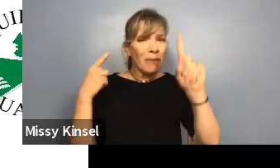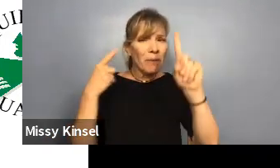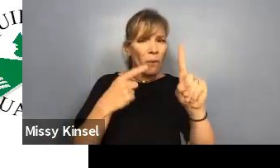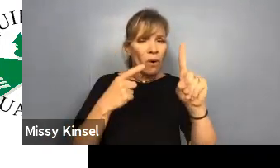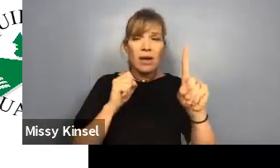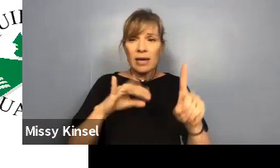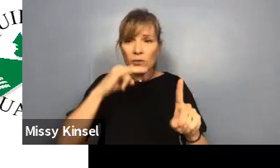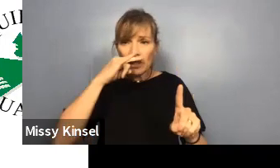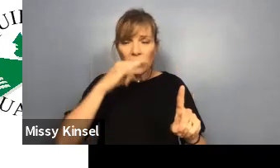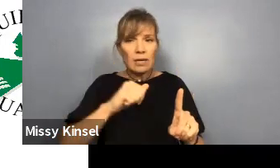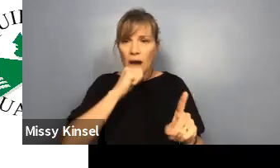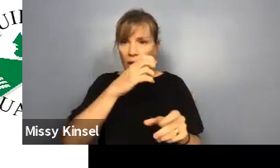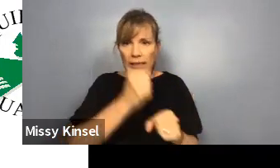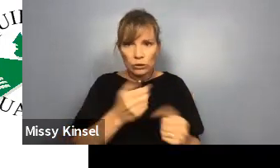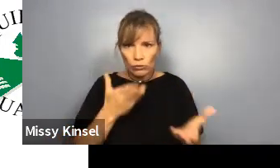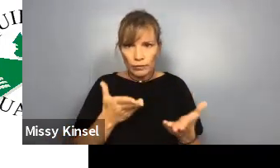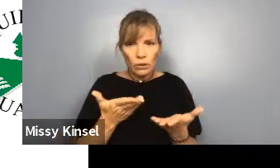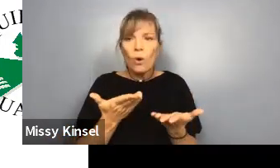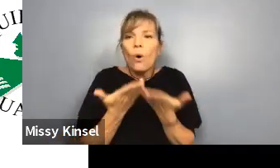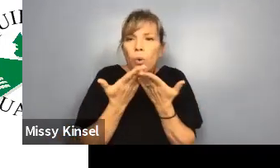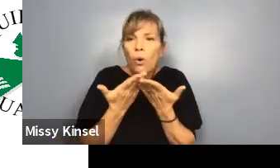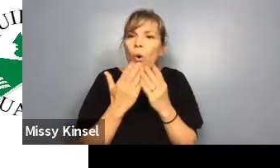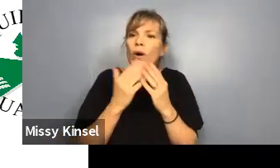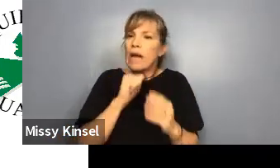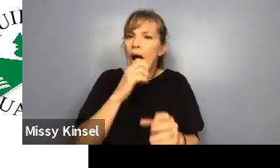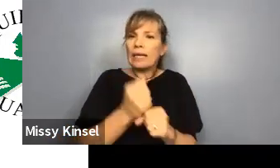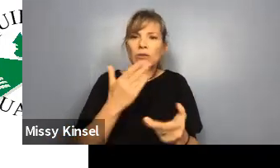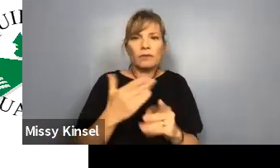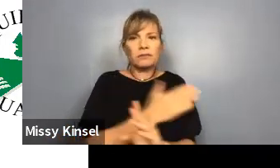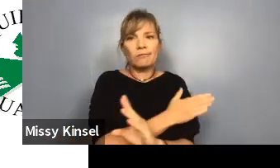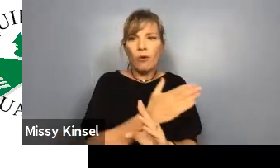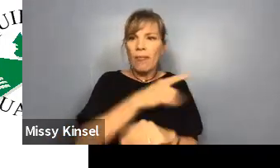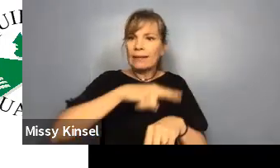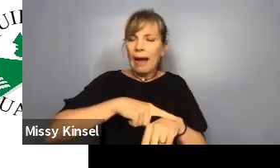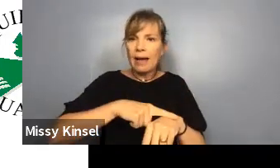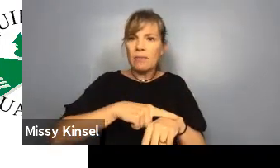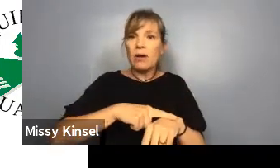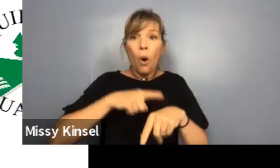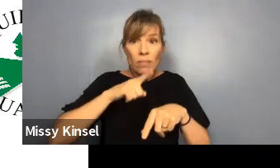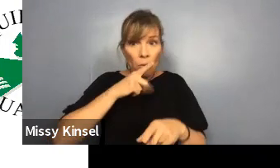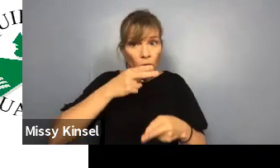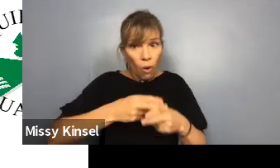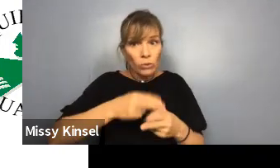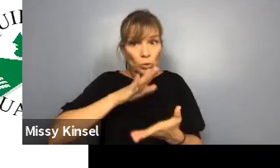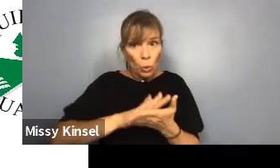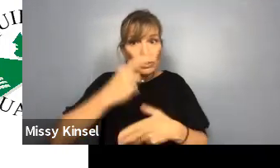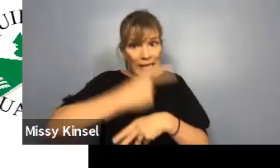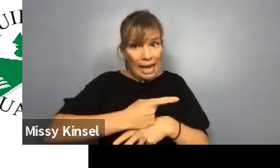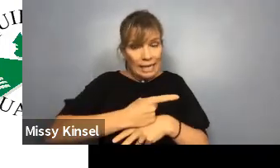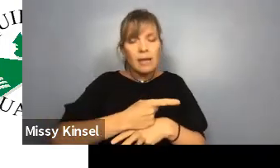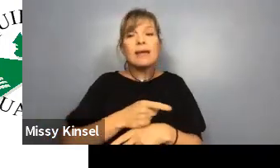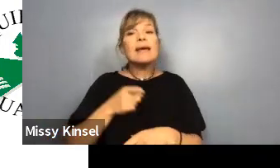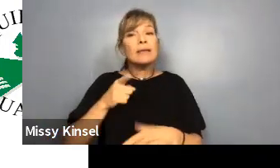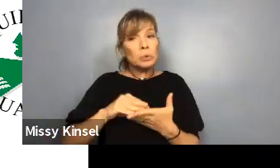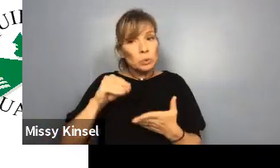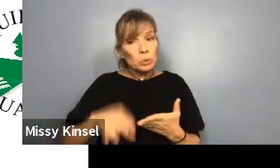your child is not receiving services or didn't receive services for a period of time that were school days, he or she